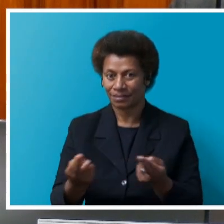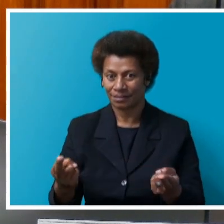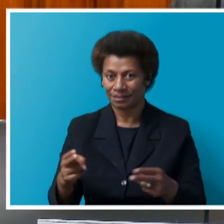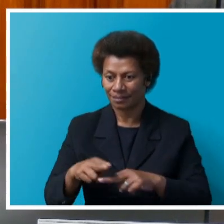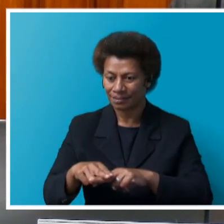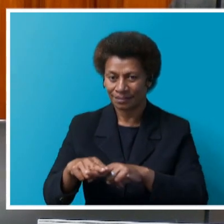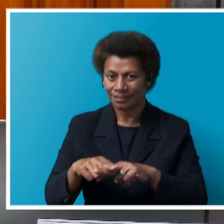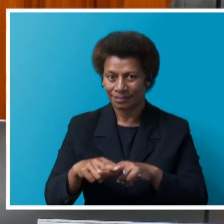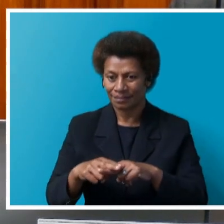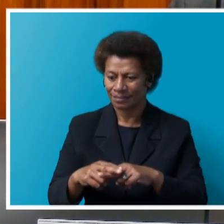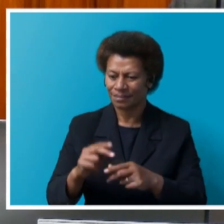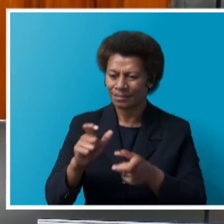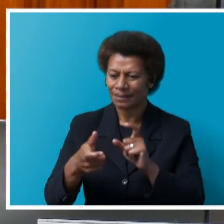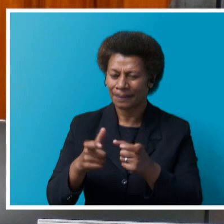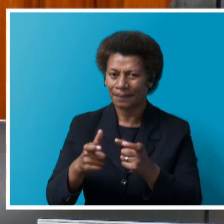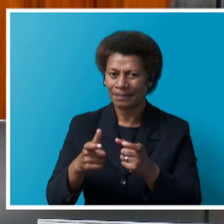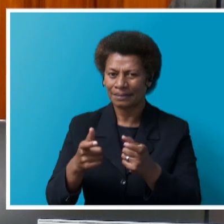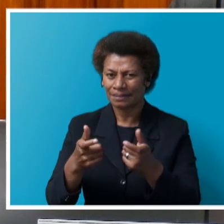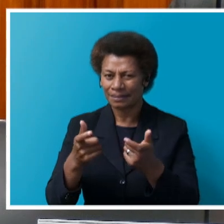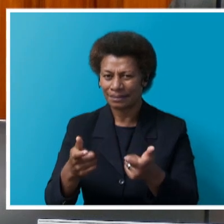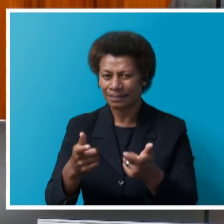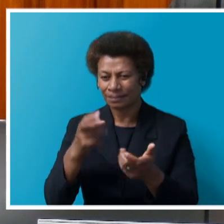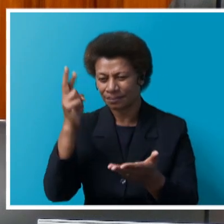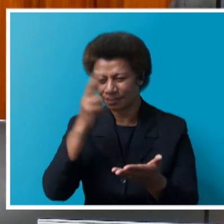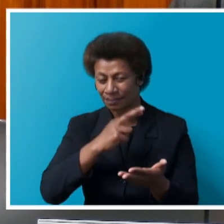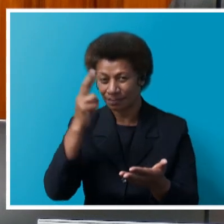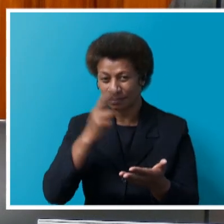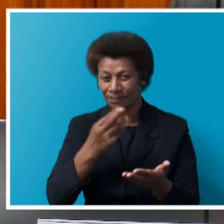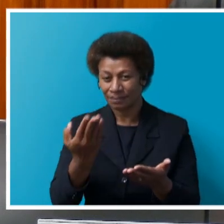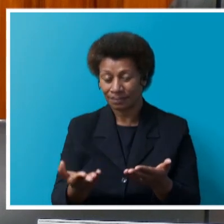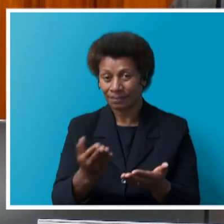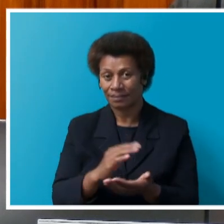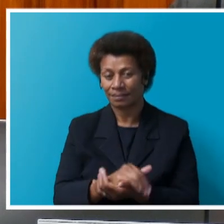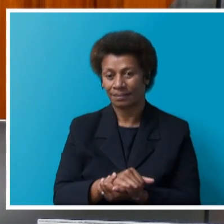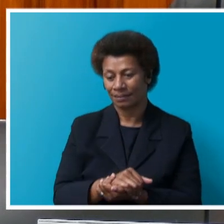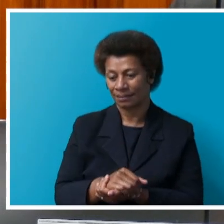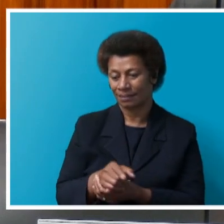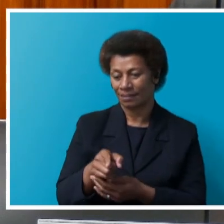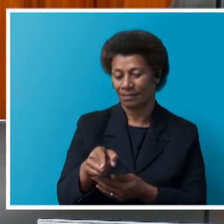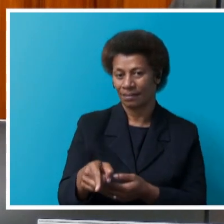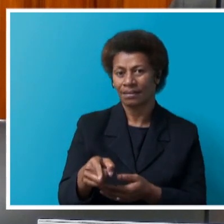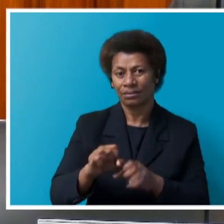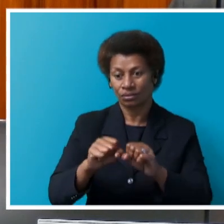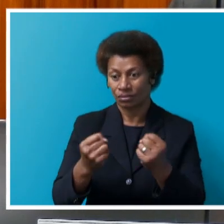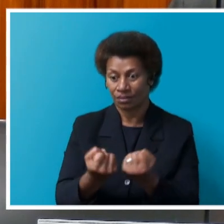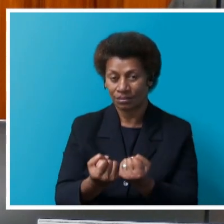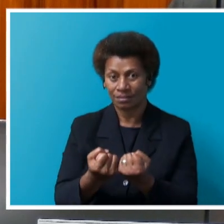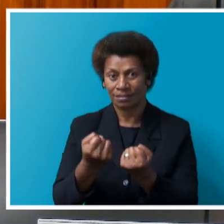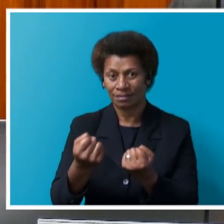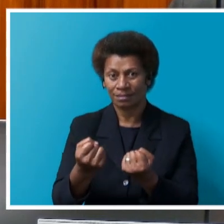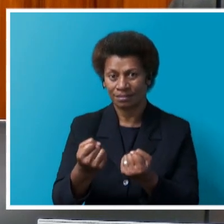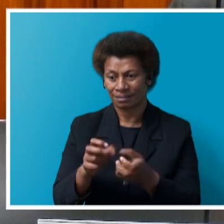face climate crisis through innovation, the leveraging of social coherence, and approaches